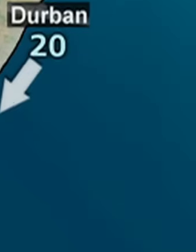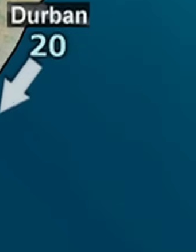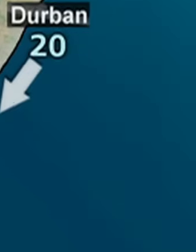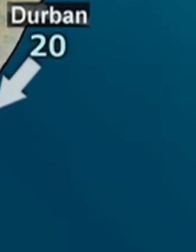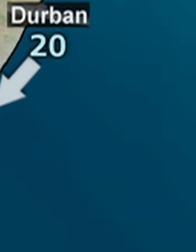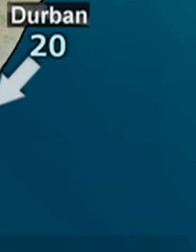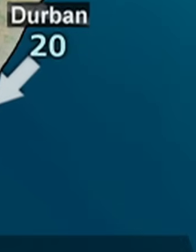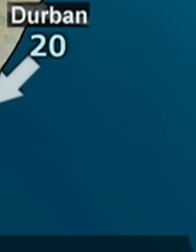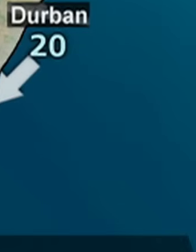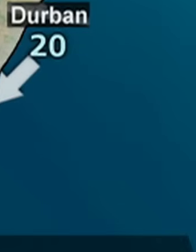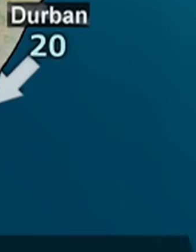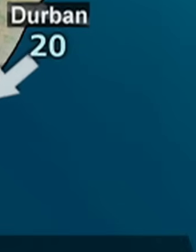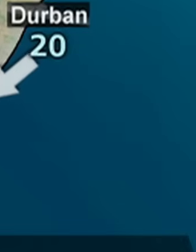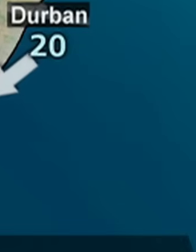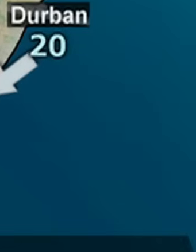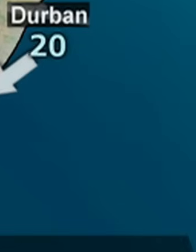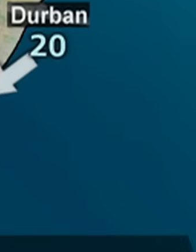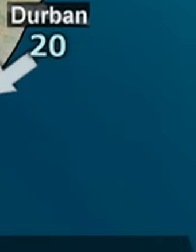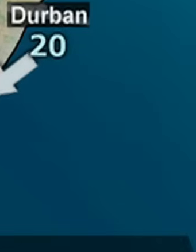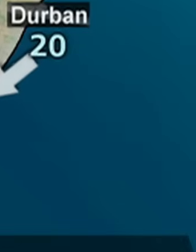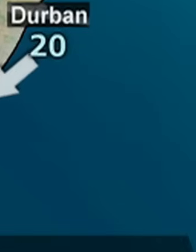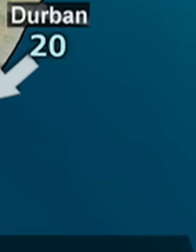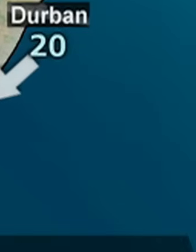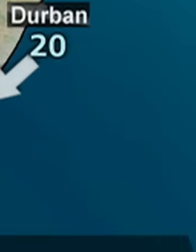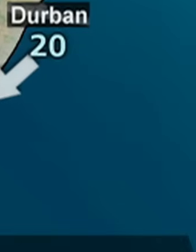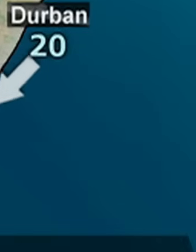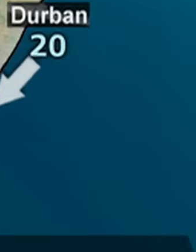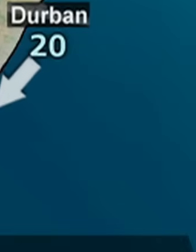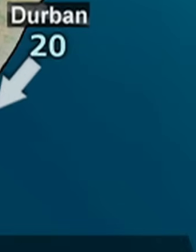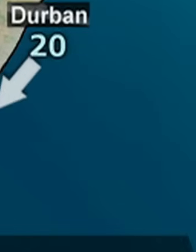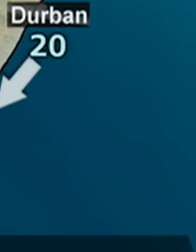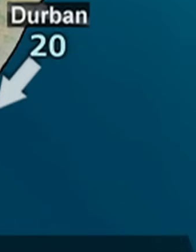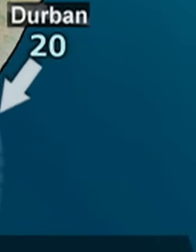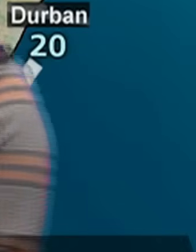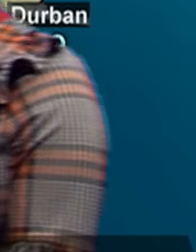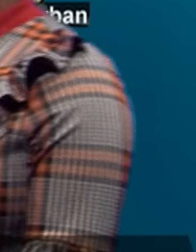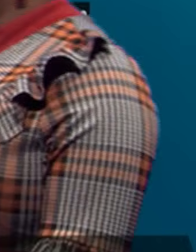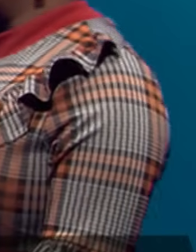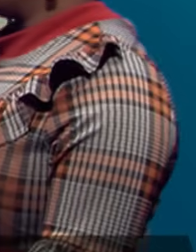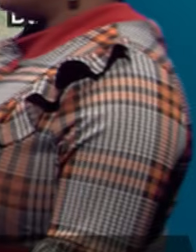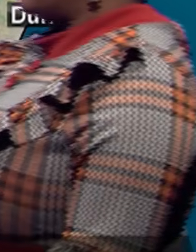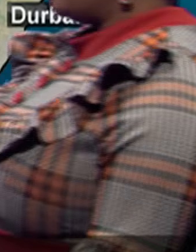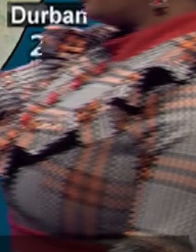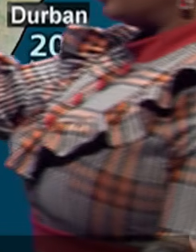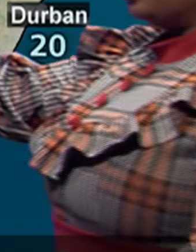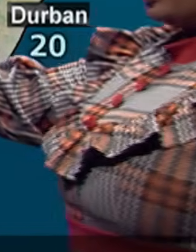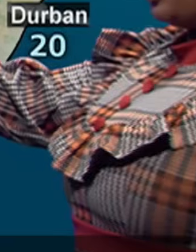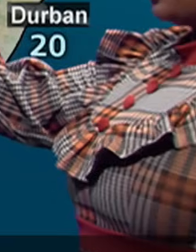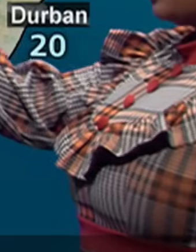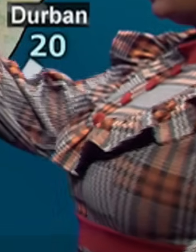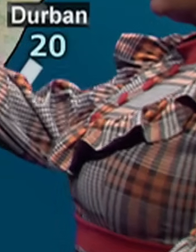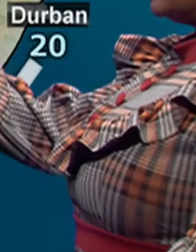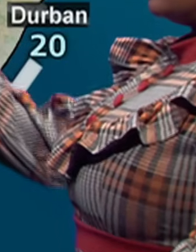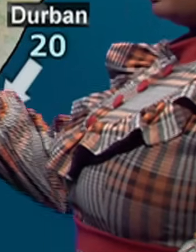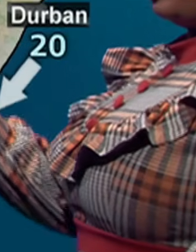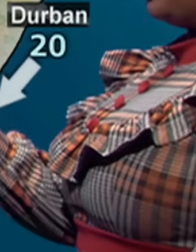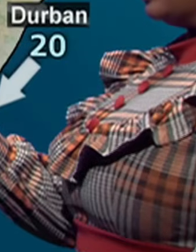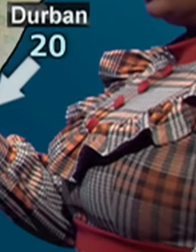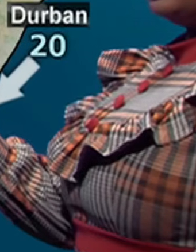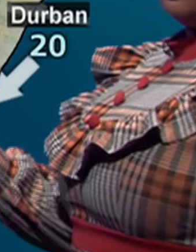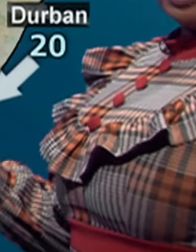mogedi wa SABC 2 ke rata go dumediša le go amogela bošegong bo a ke re lebeleleng tša maemo a boso ga re itemogela jalo re lebelela gona godimo go la North West go tsenela